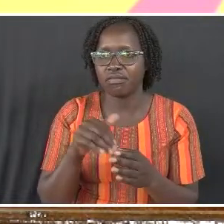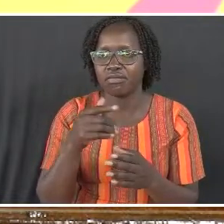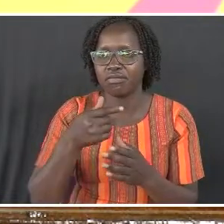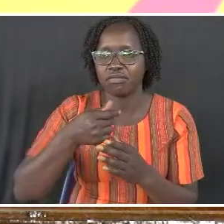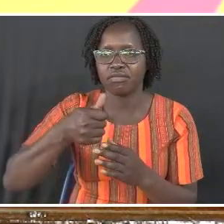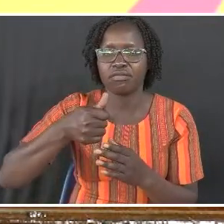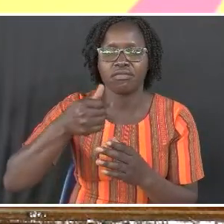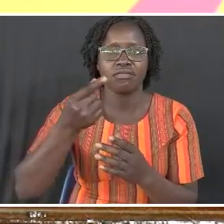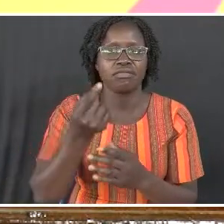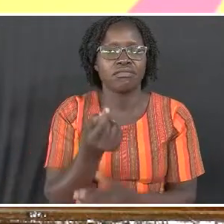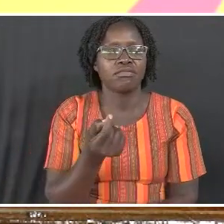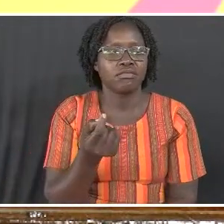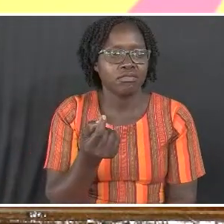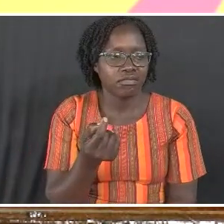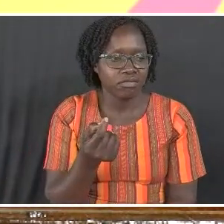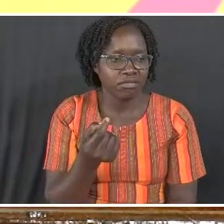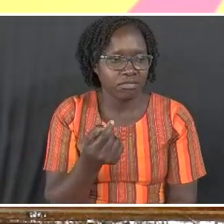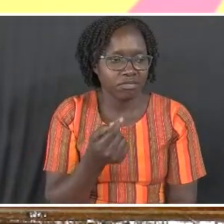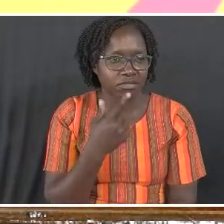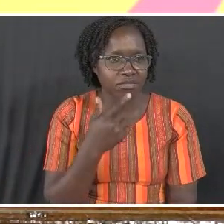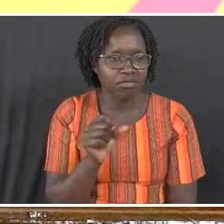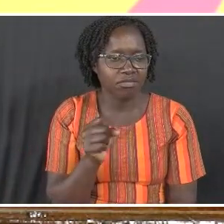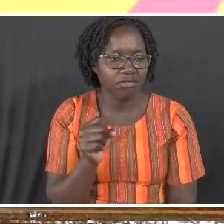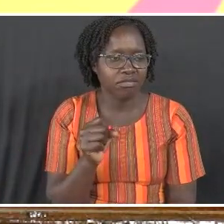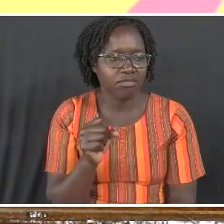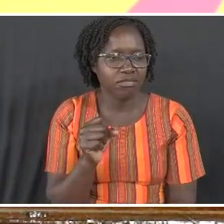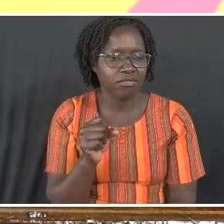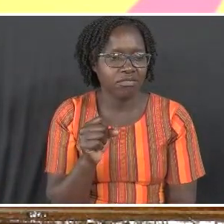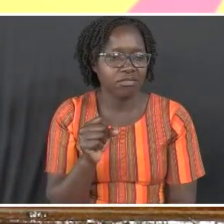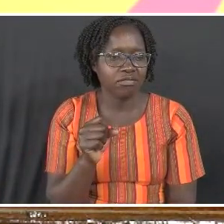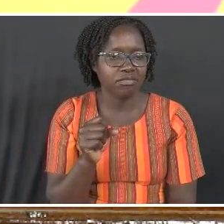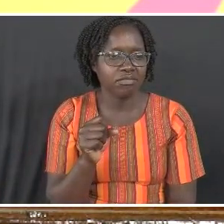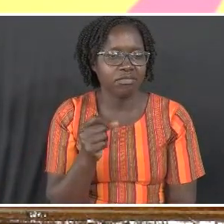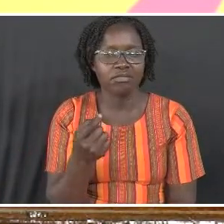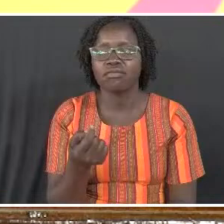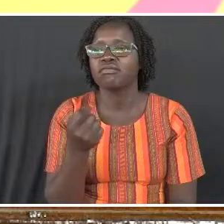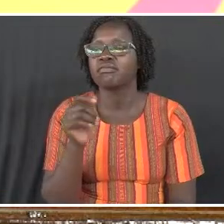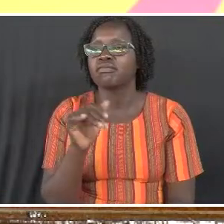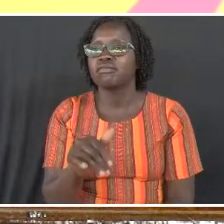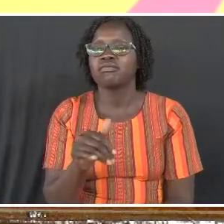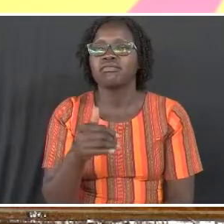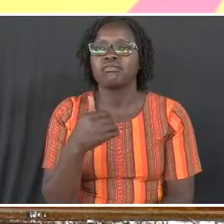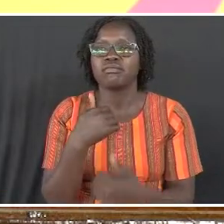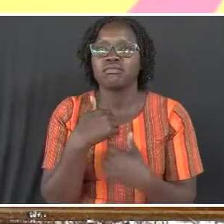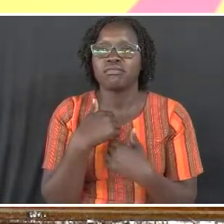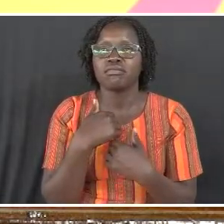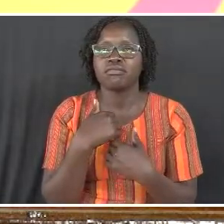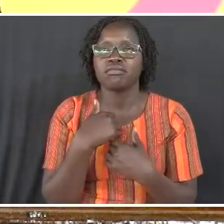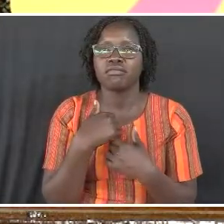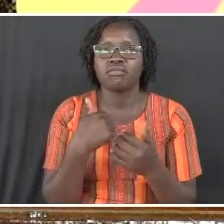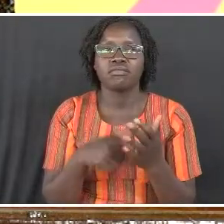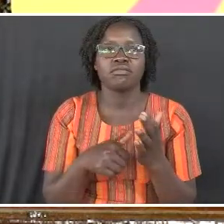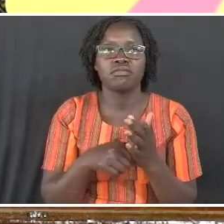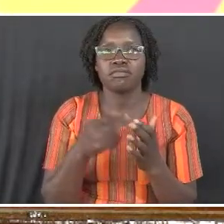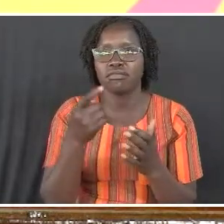are very minimal. So it's very rare that they'll end up having fluorosis because